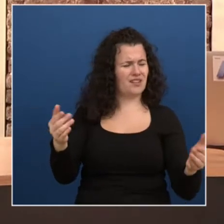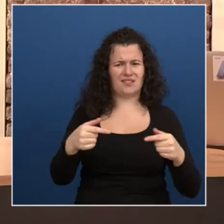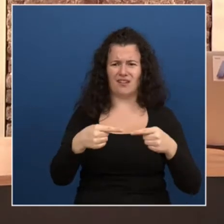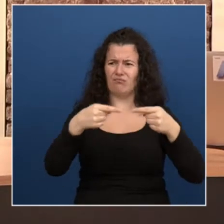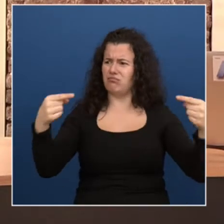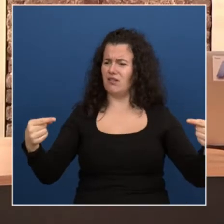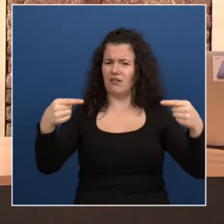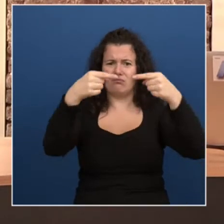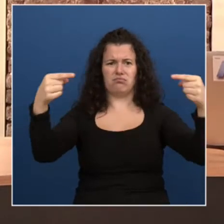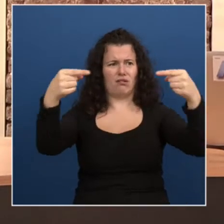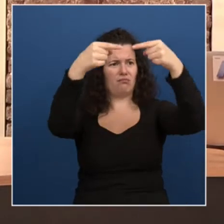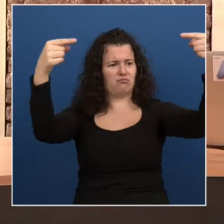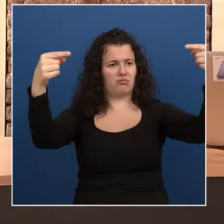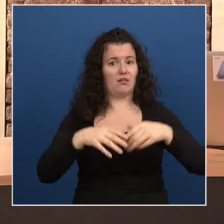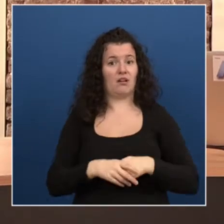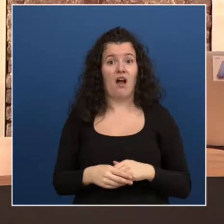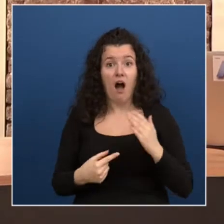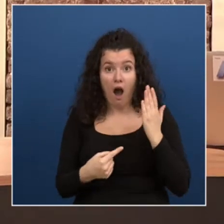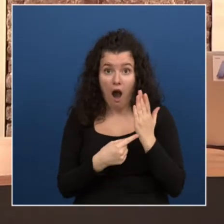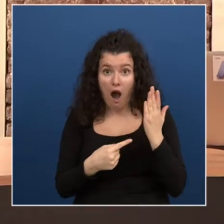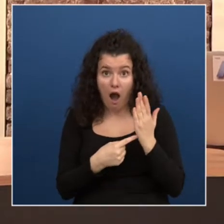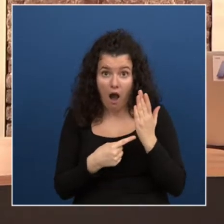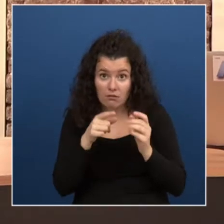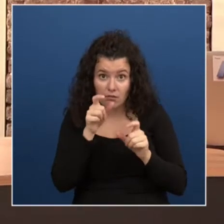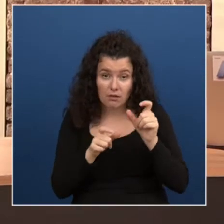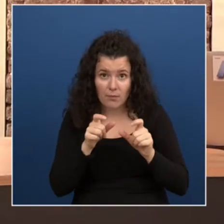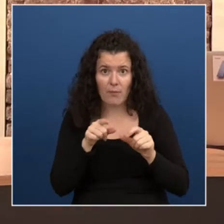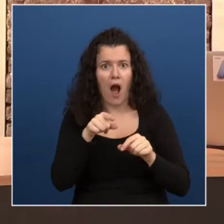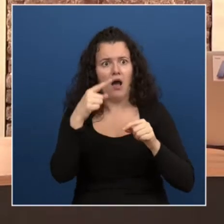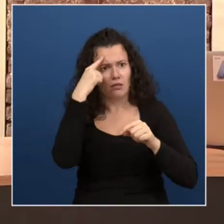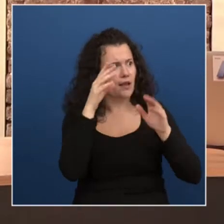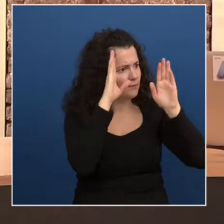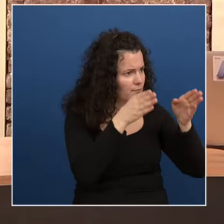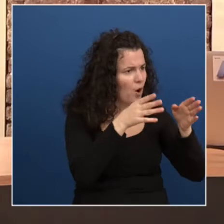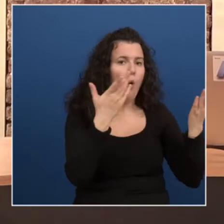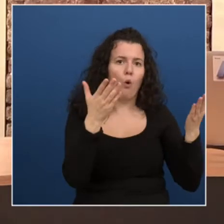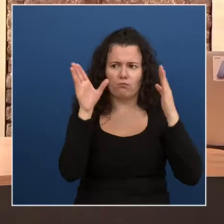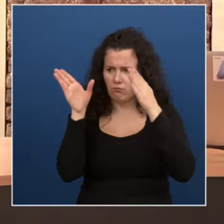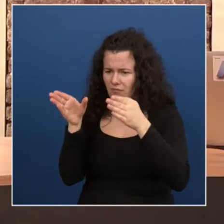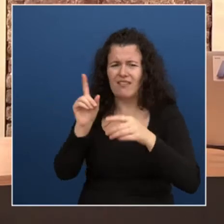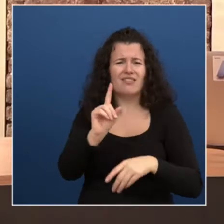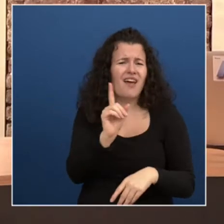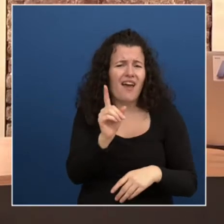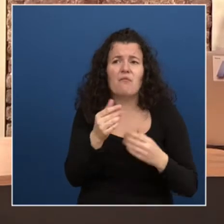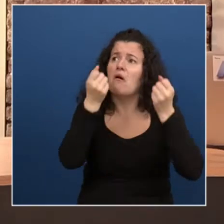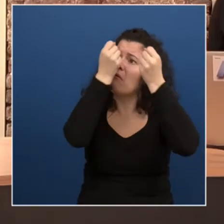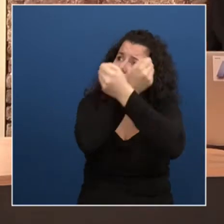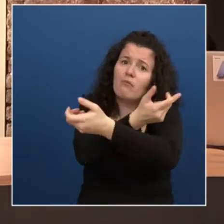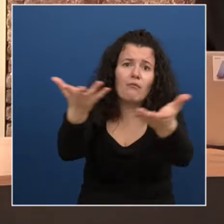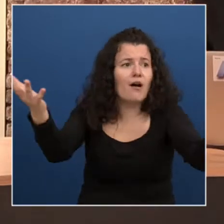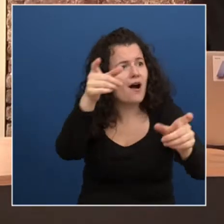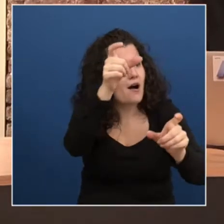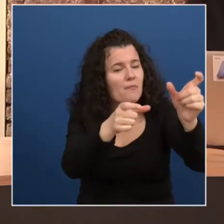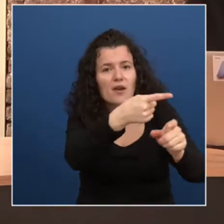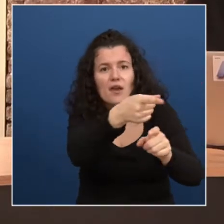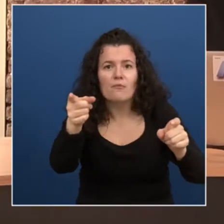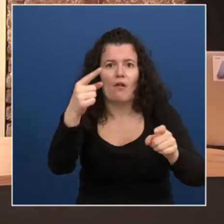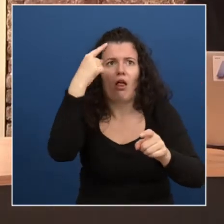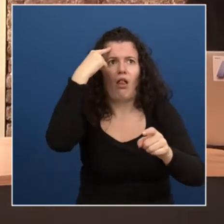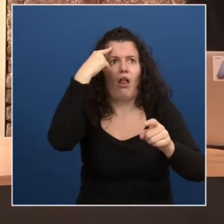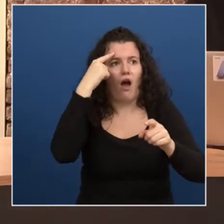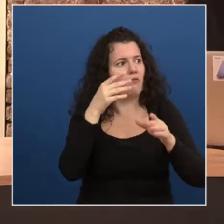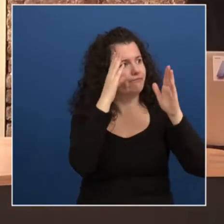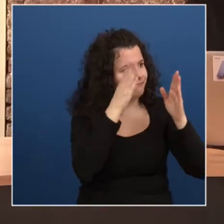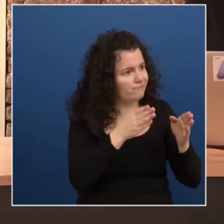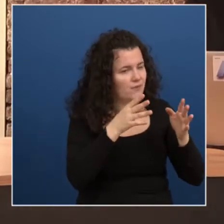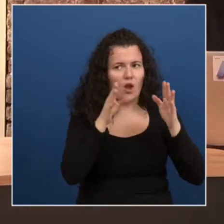people think that, but have you ever been as a non-IT people, and they are not watching these talks right here, have you ever been